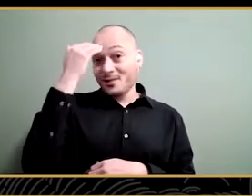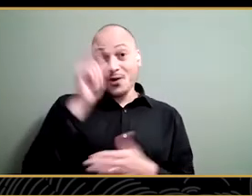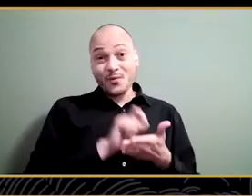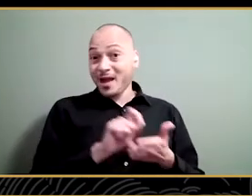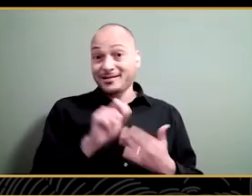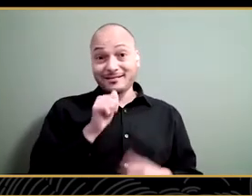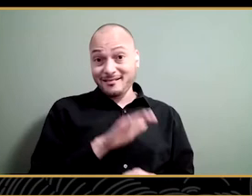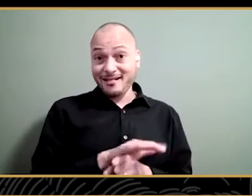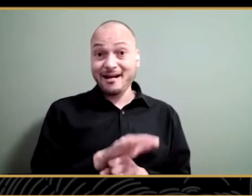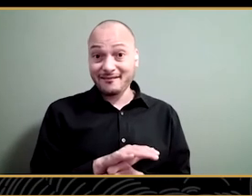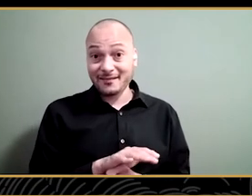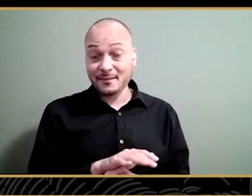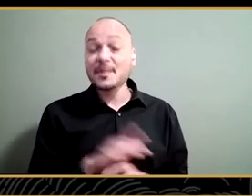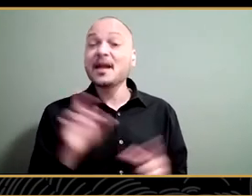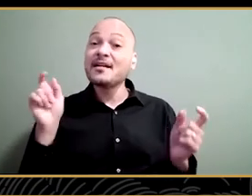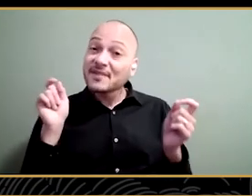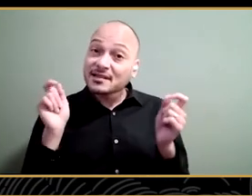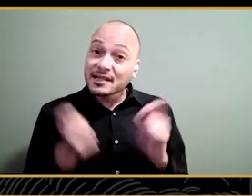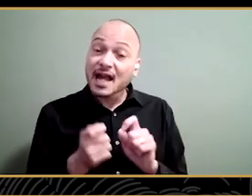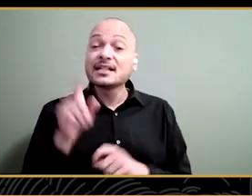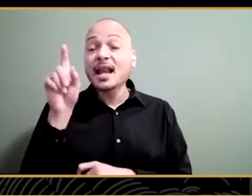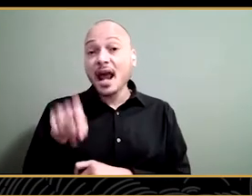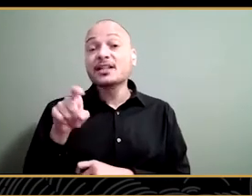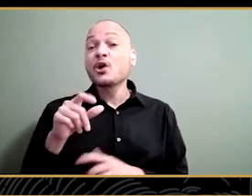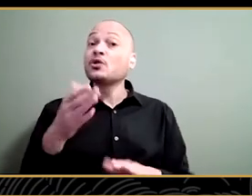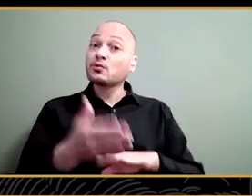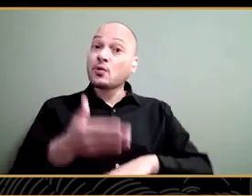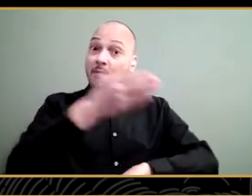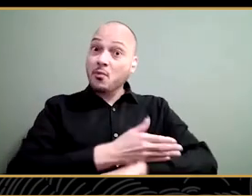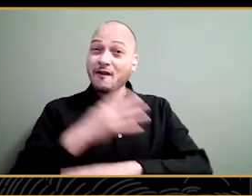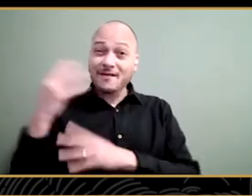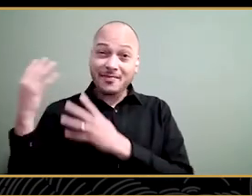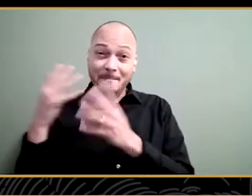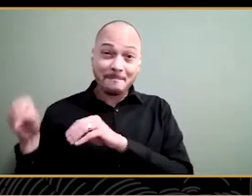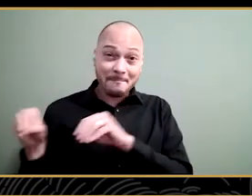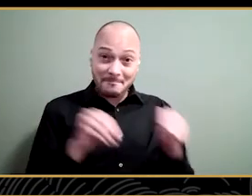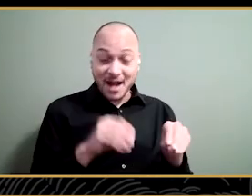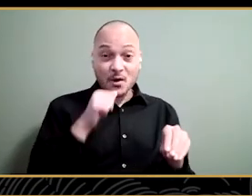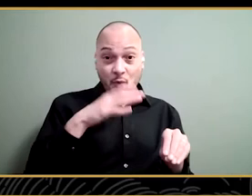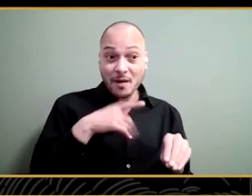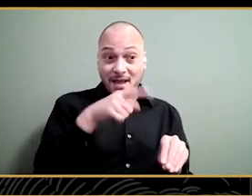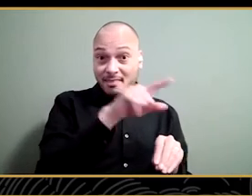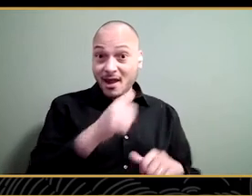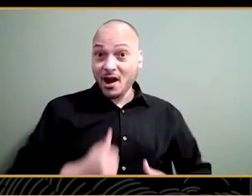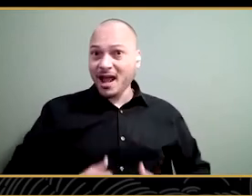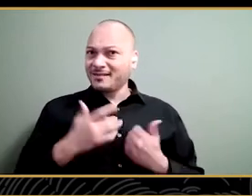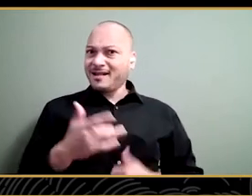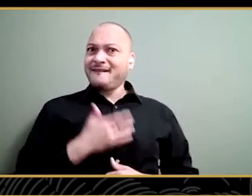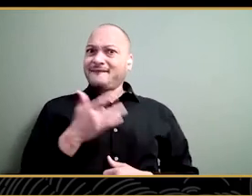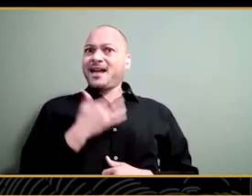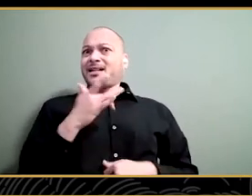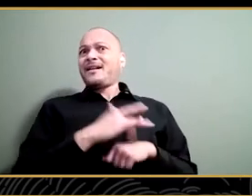not be enough The change necessary to improve the migrant women's lives Feels utterly